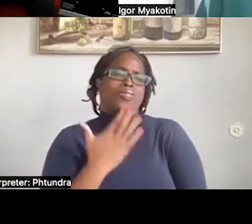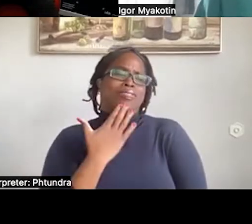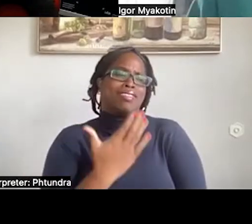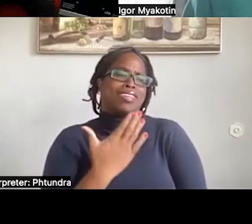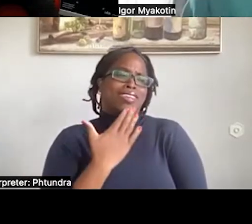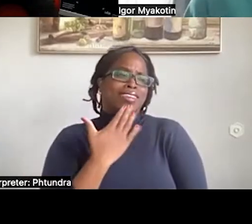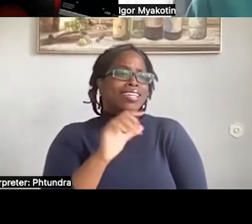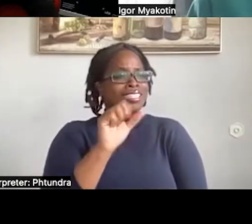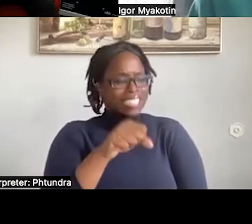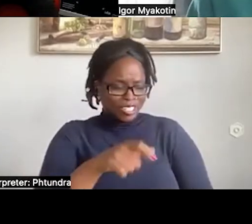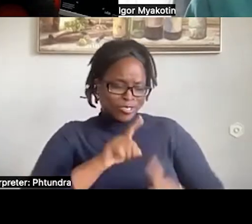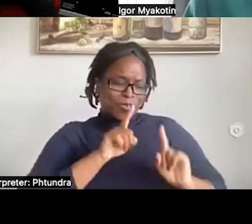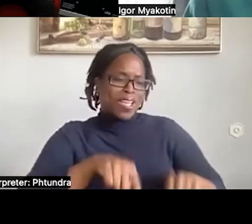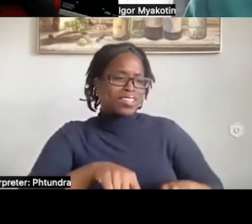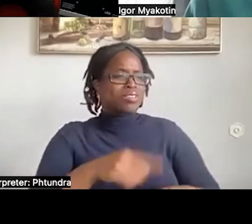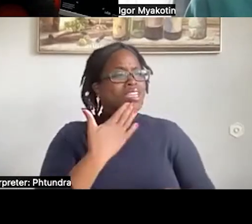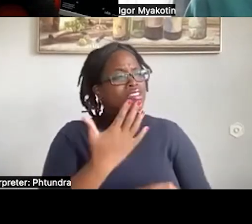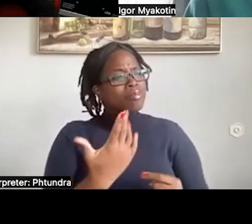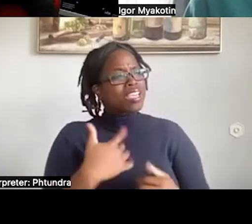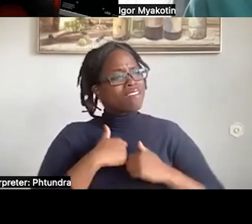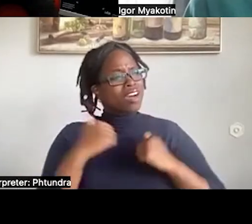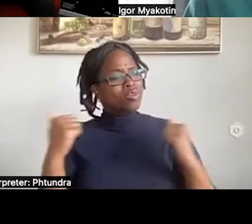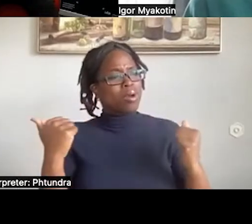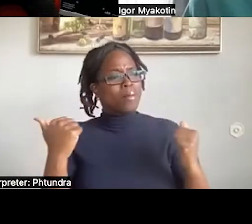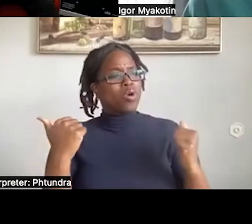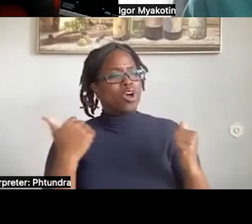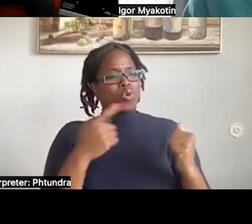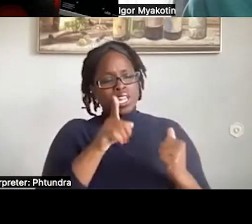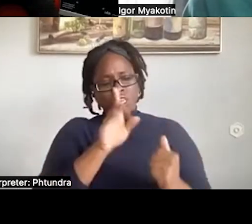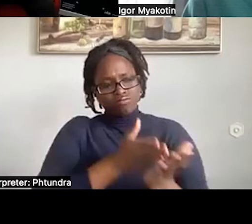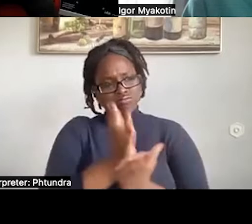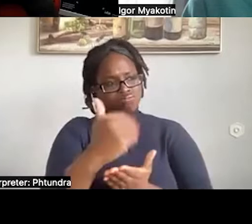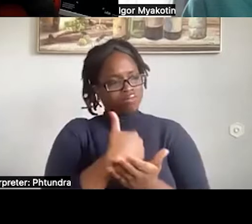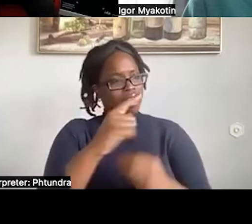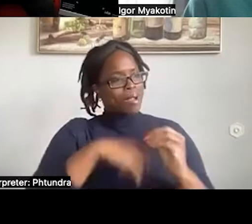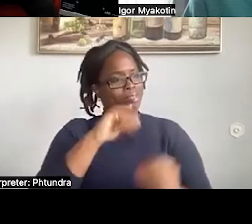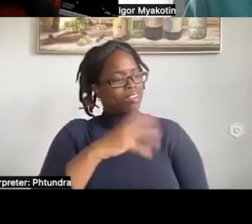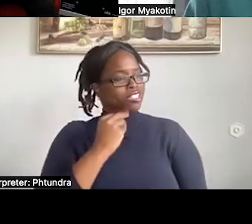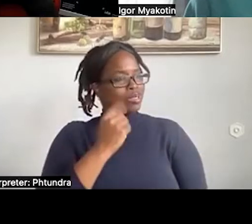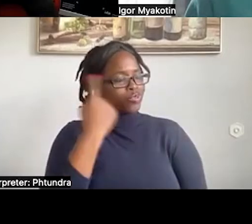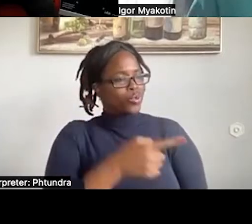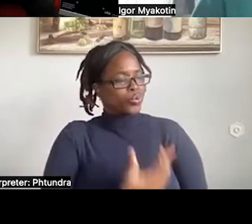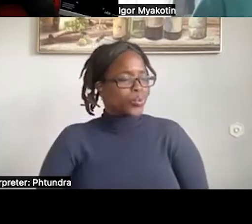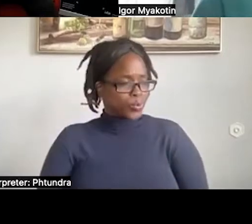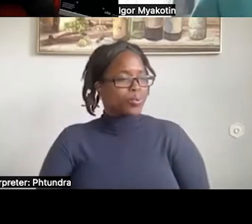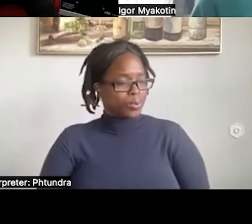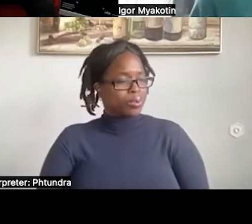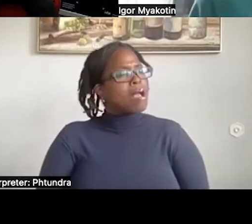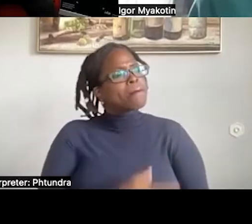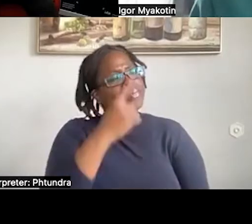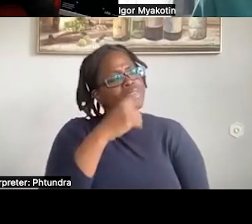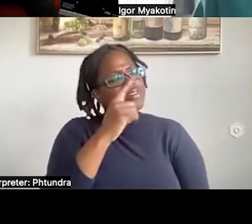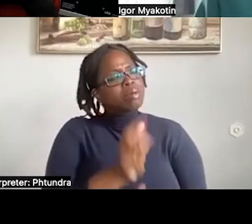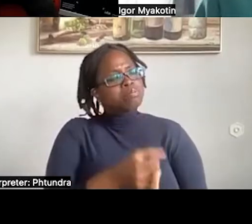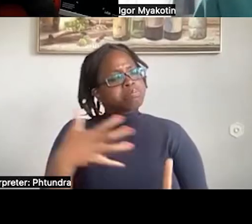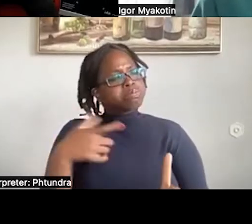absolutely did, and thank you for being so vulnerable and forthright about what that experience has been like. Could you share with us a bit of